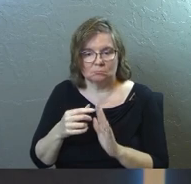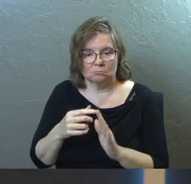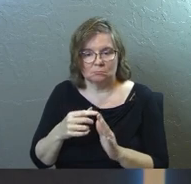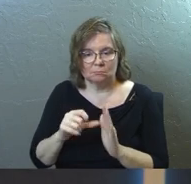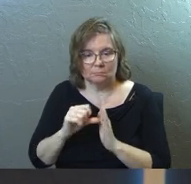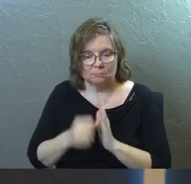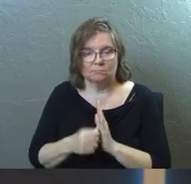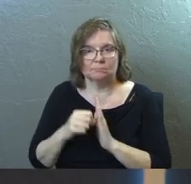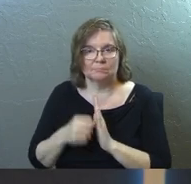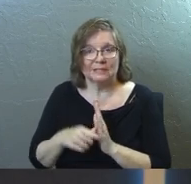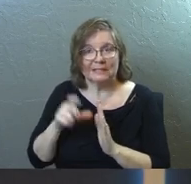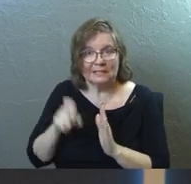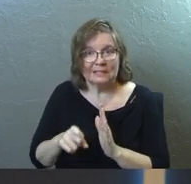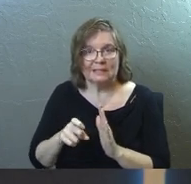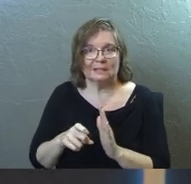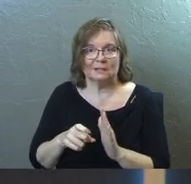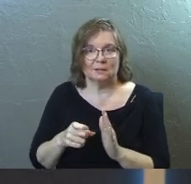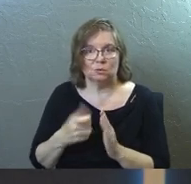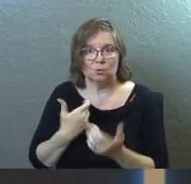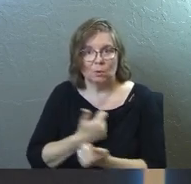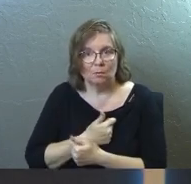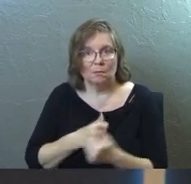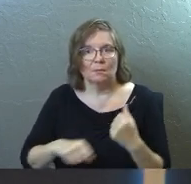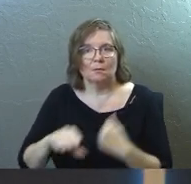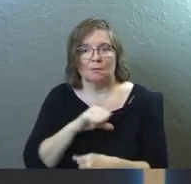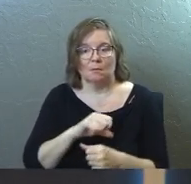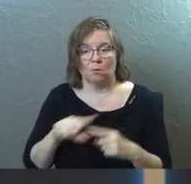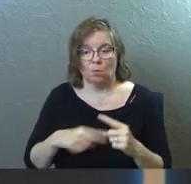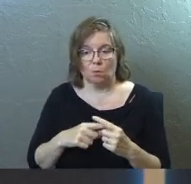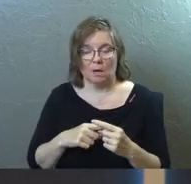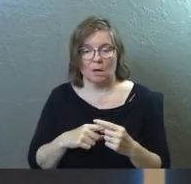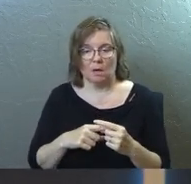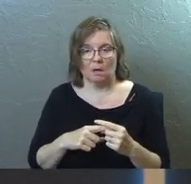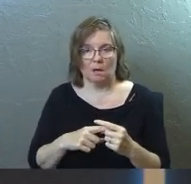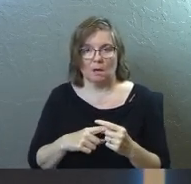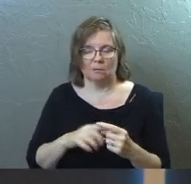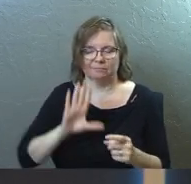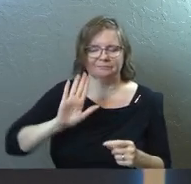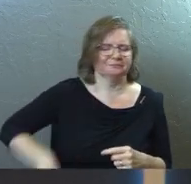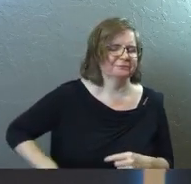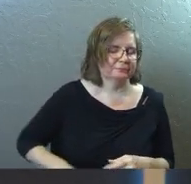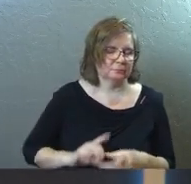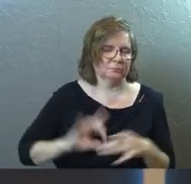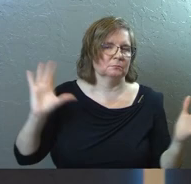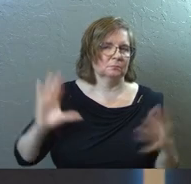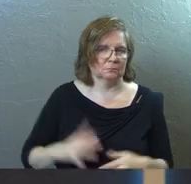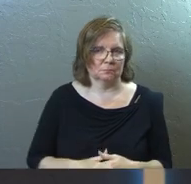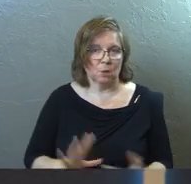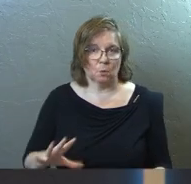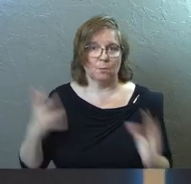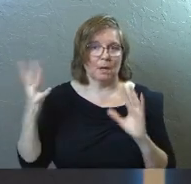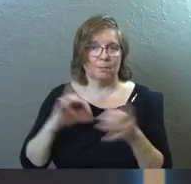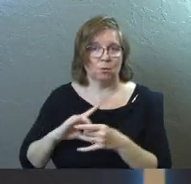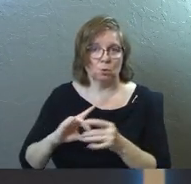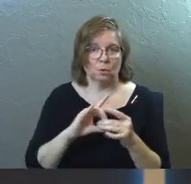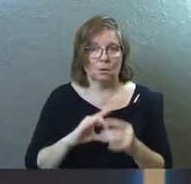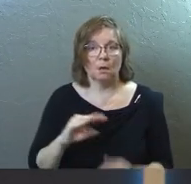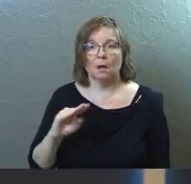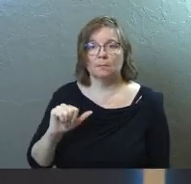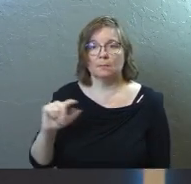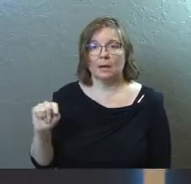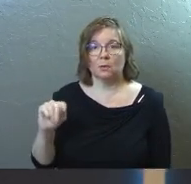emphasis on our need to reconcile with one another when we've broken unity, when we've messed up with unity like Paul and Barnabas. Matthew